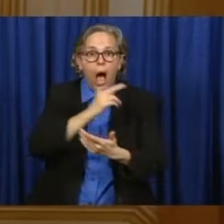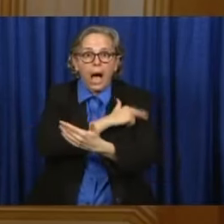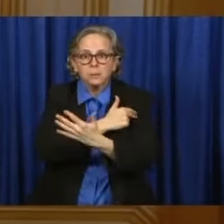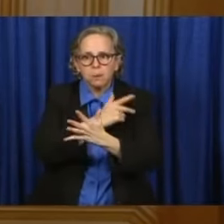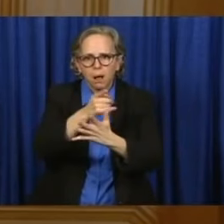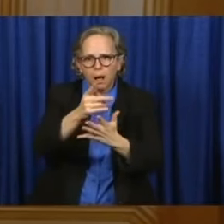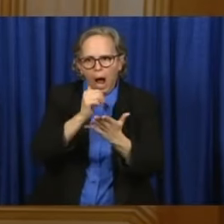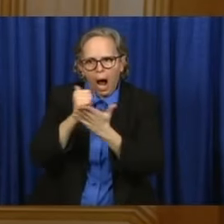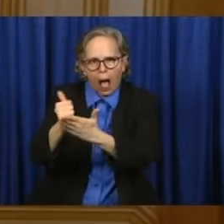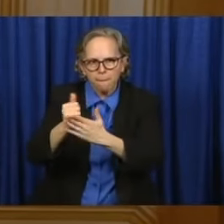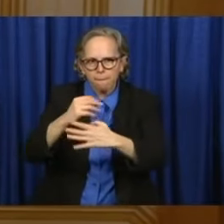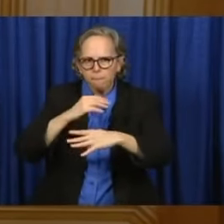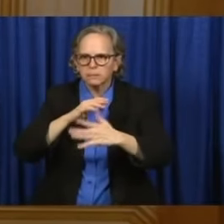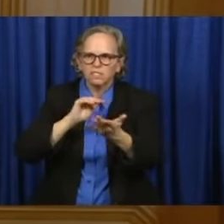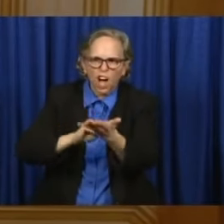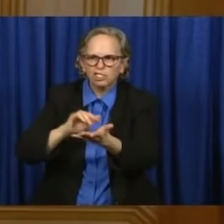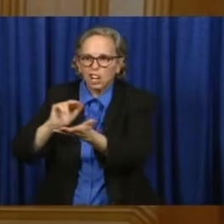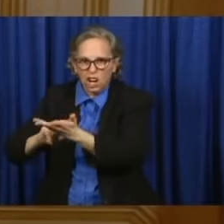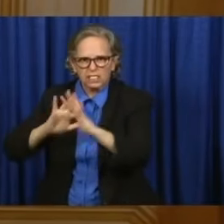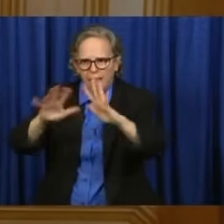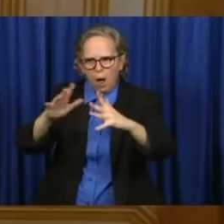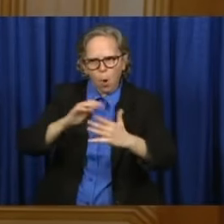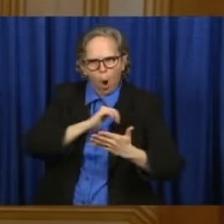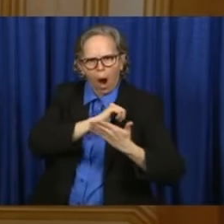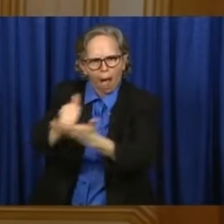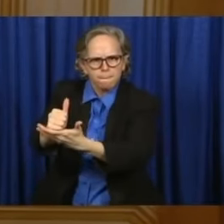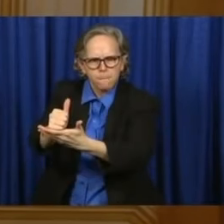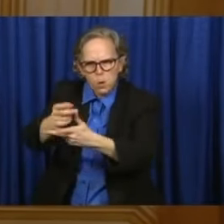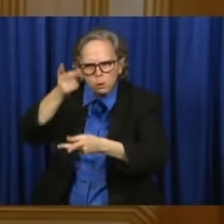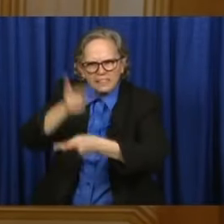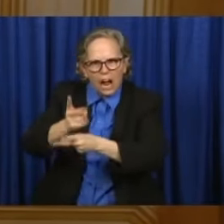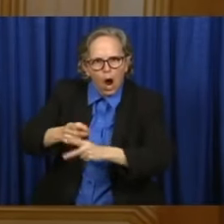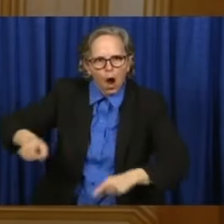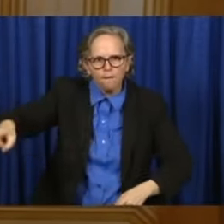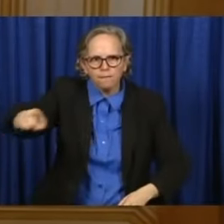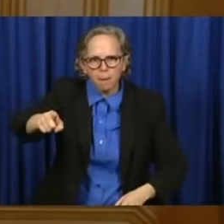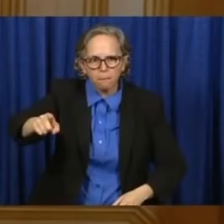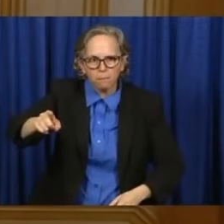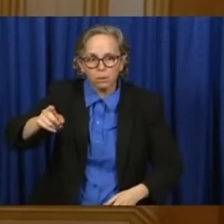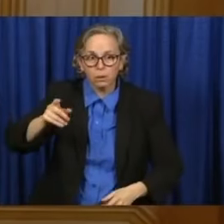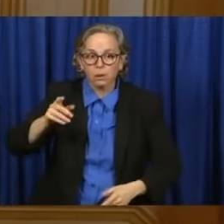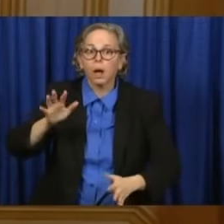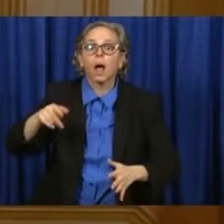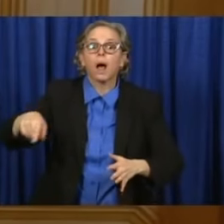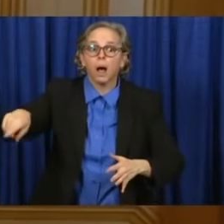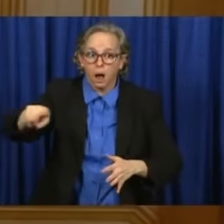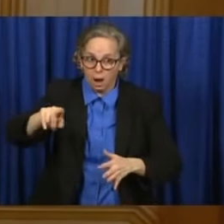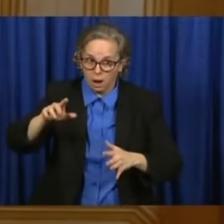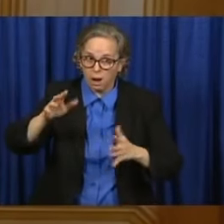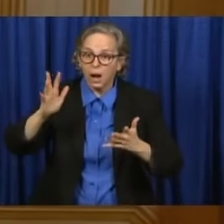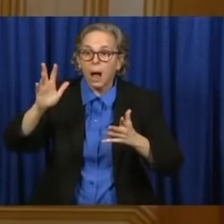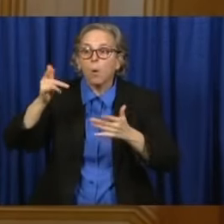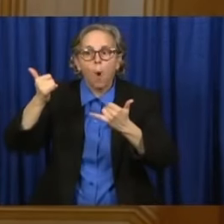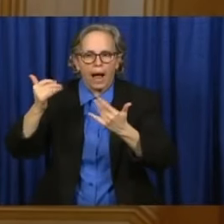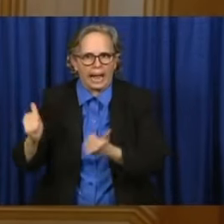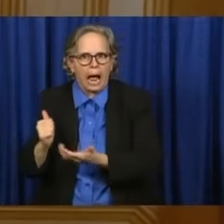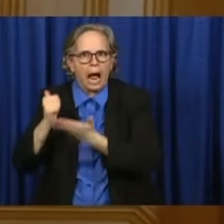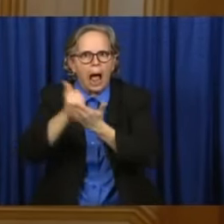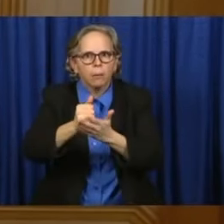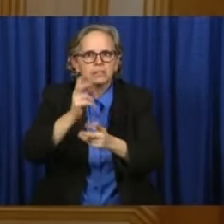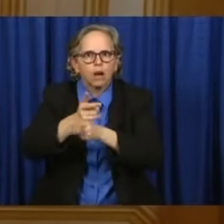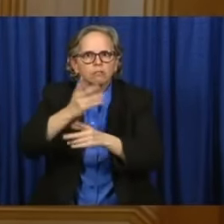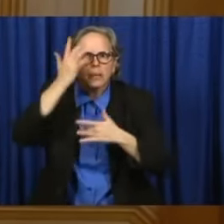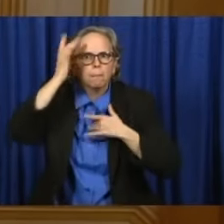doctors, our nurses, everyone who is caring and will be caring in the future for someone who has the